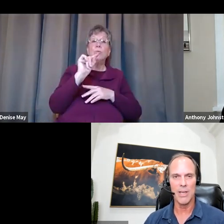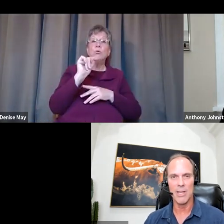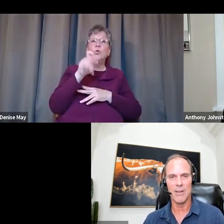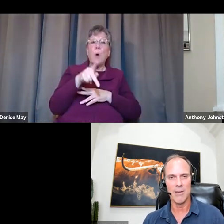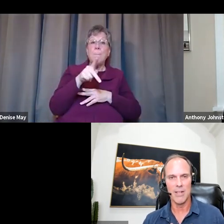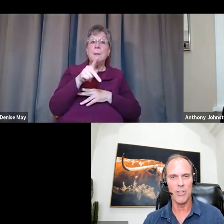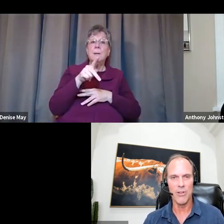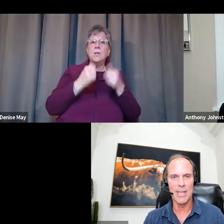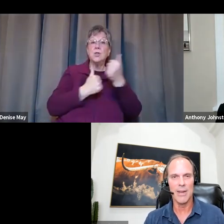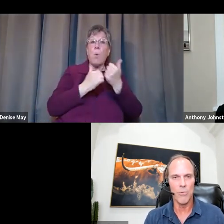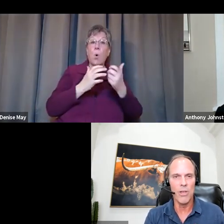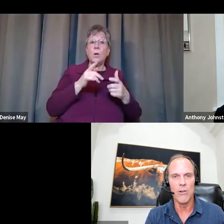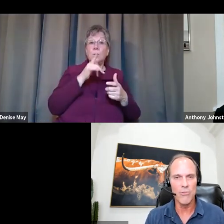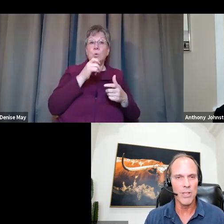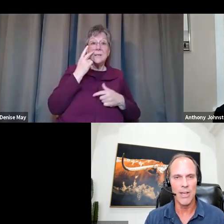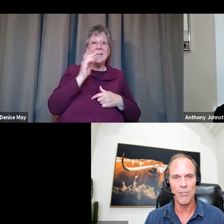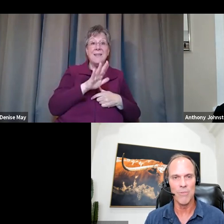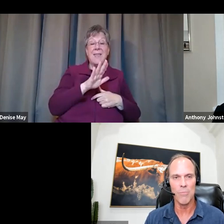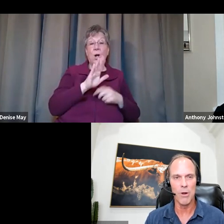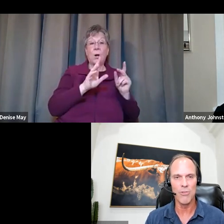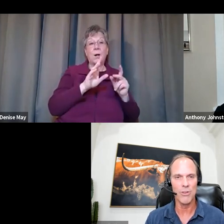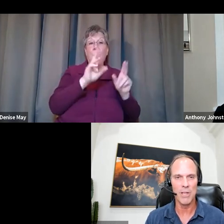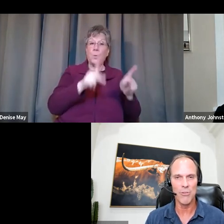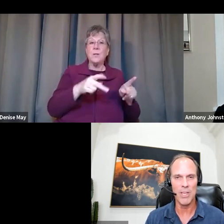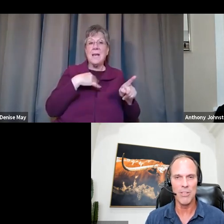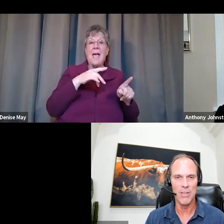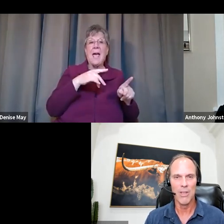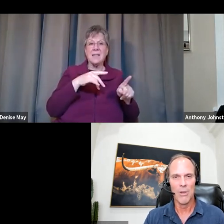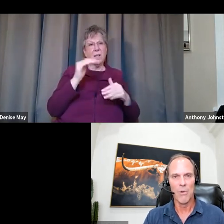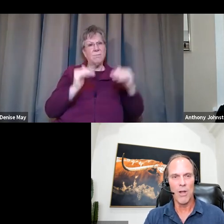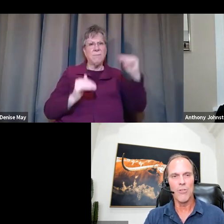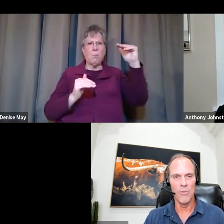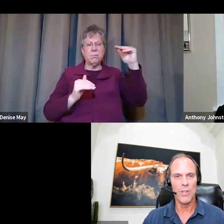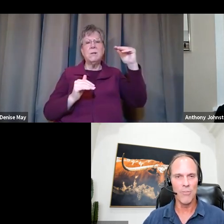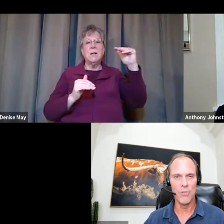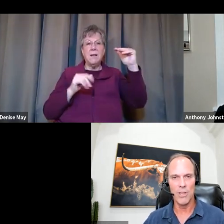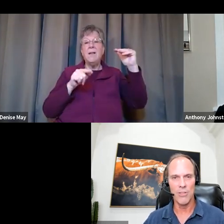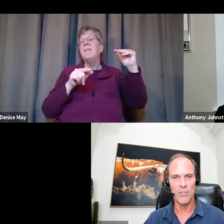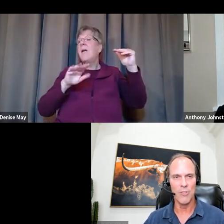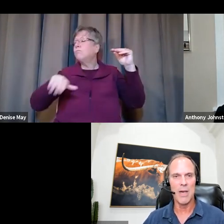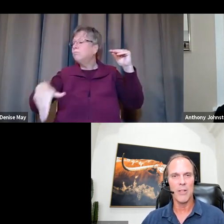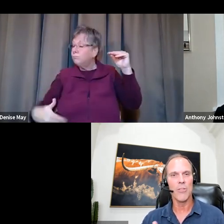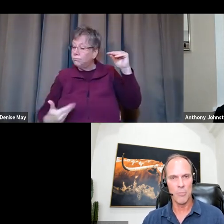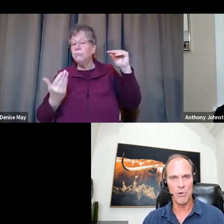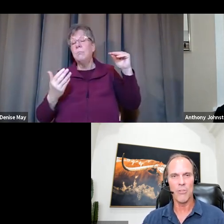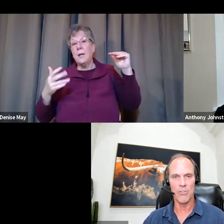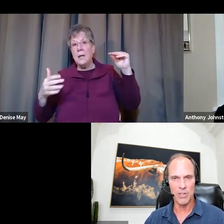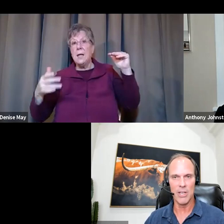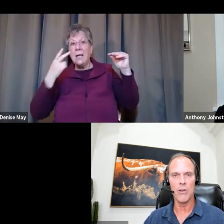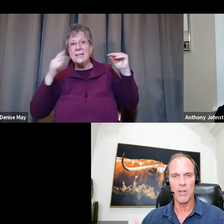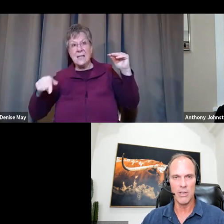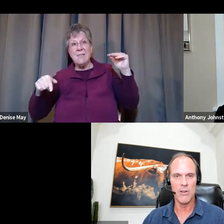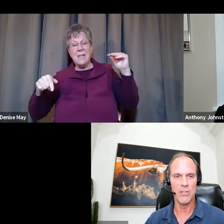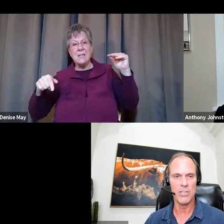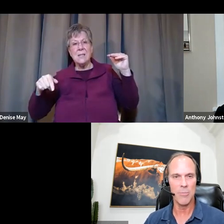on election night and see their candidate with 120,000 vote margin in Pennsylvania, watch over the next few days as these ballots that are processed